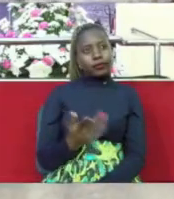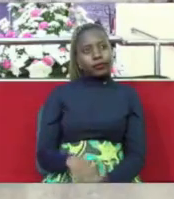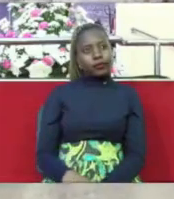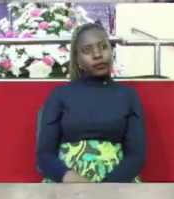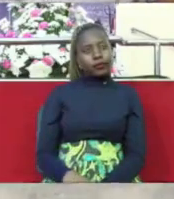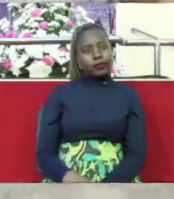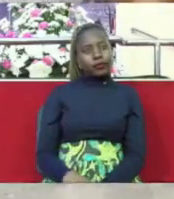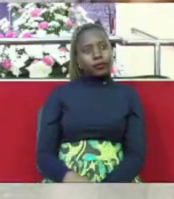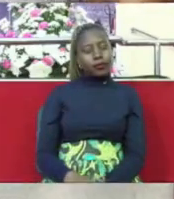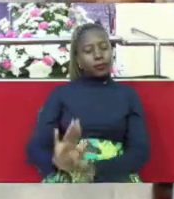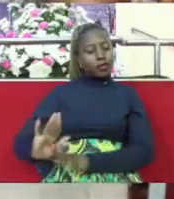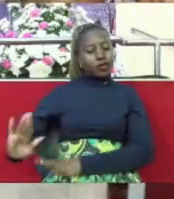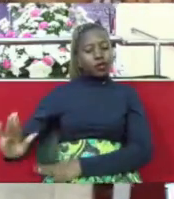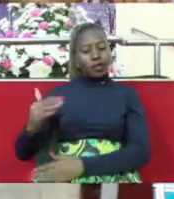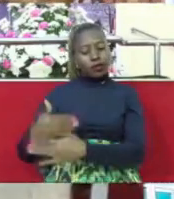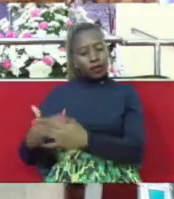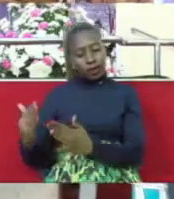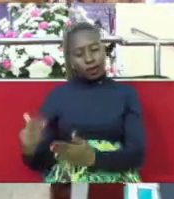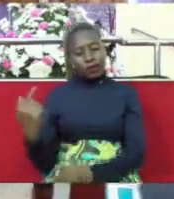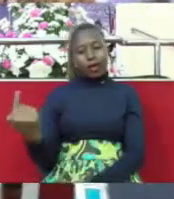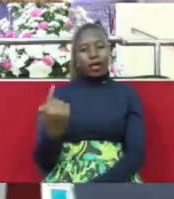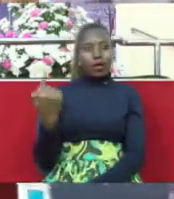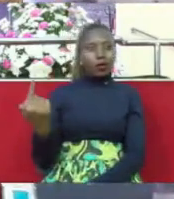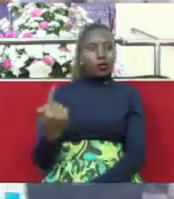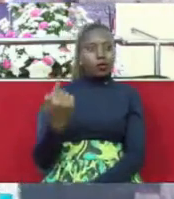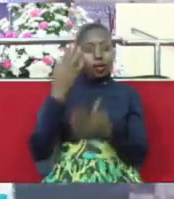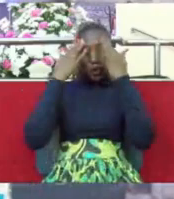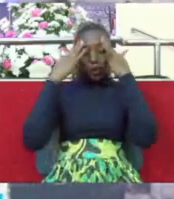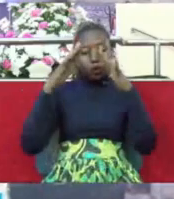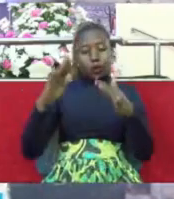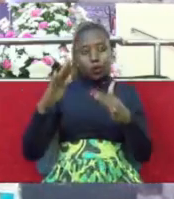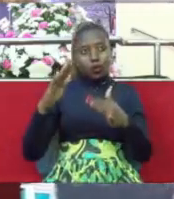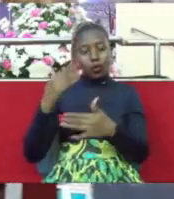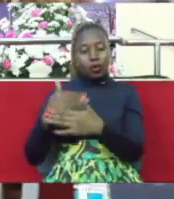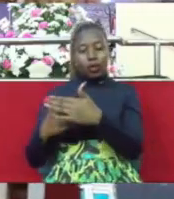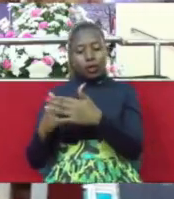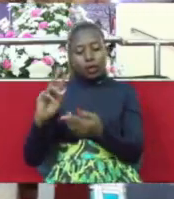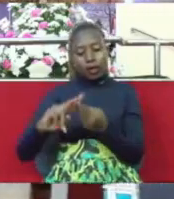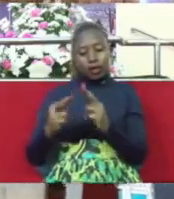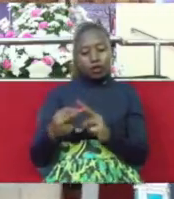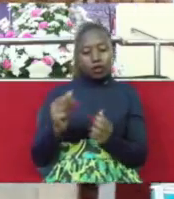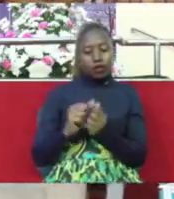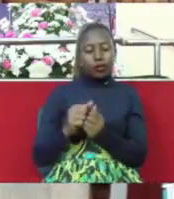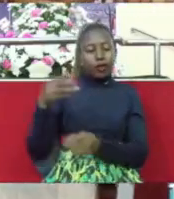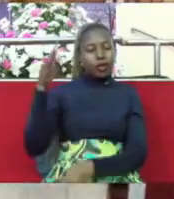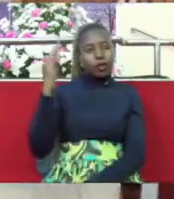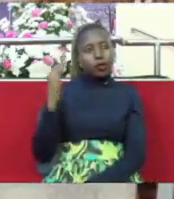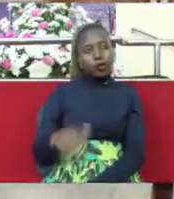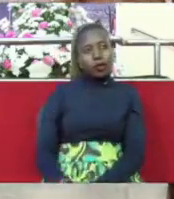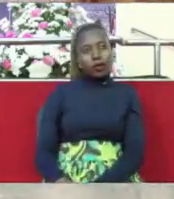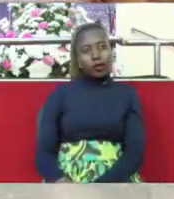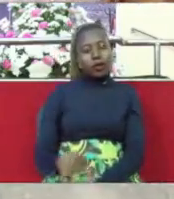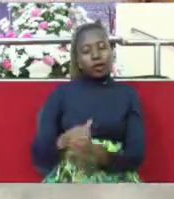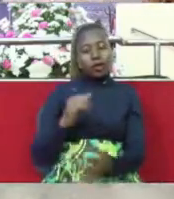nini? Leave that neighbor alone. Achana na huyo jirani. You don't know about their relationship with God. Hujui uhusiano wake na Mungu. It's about you.